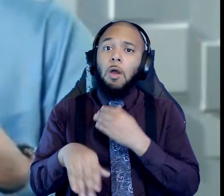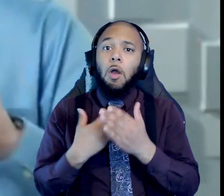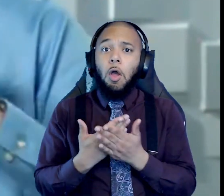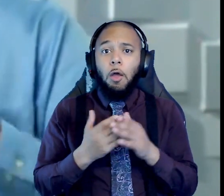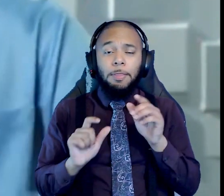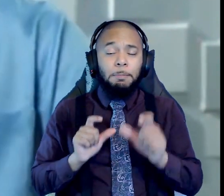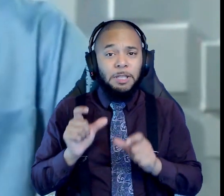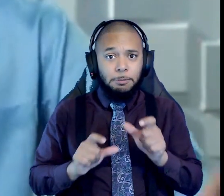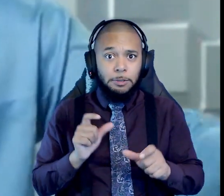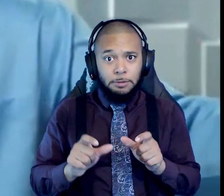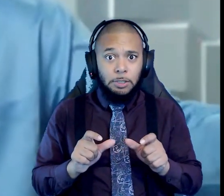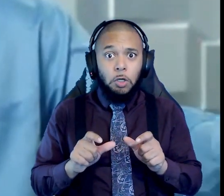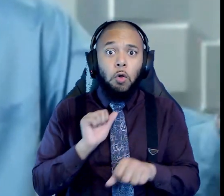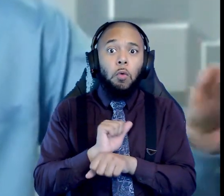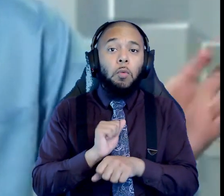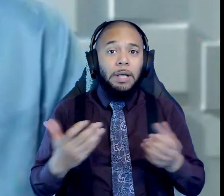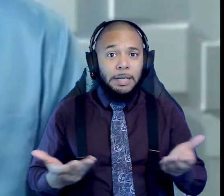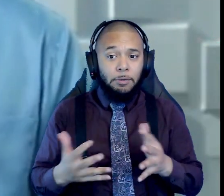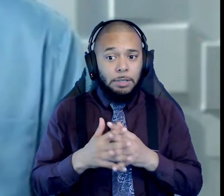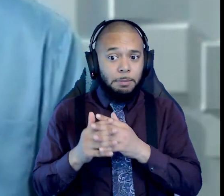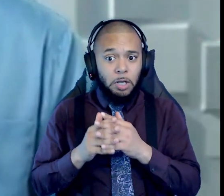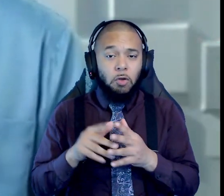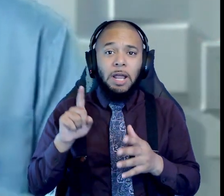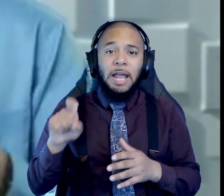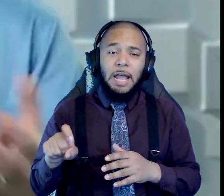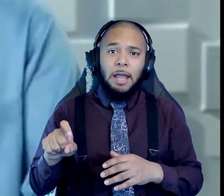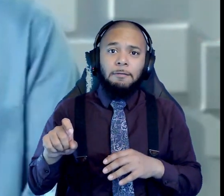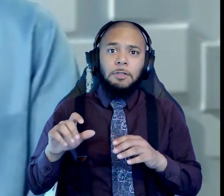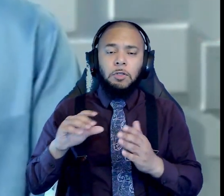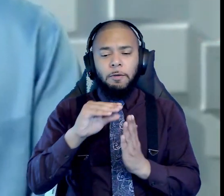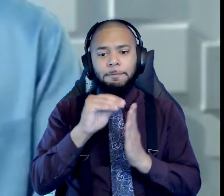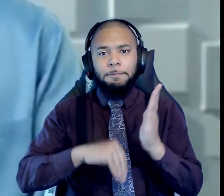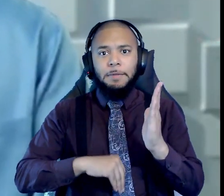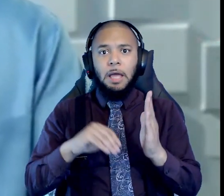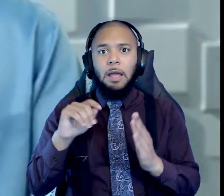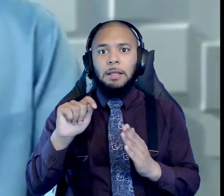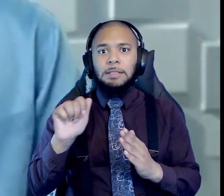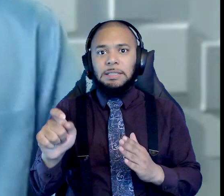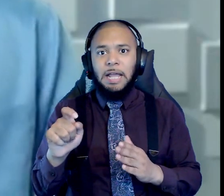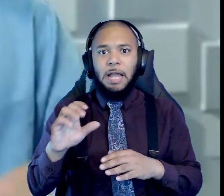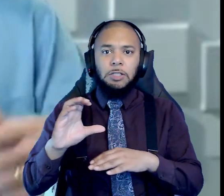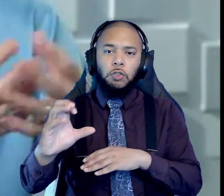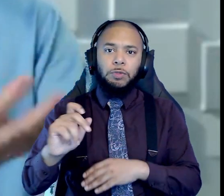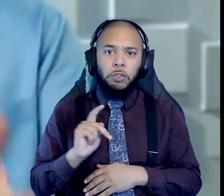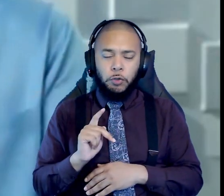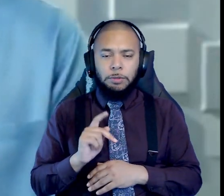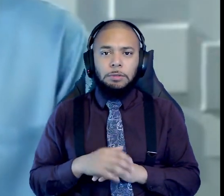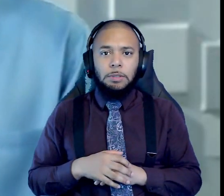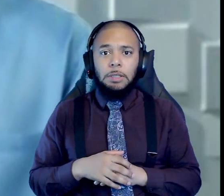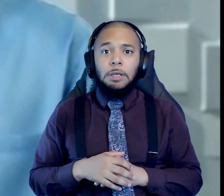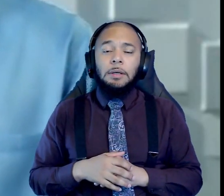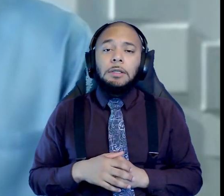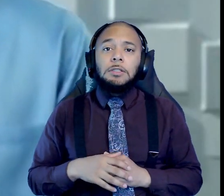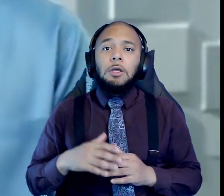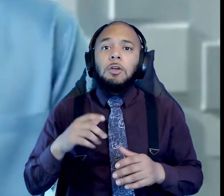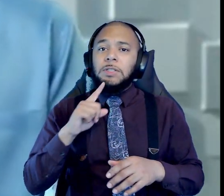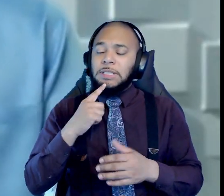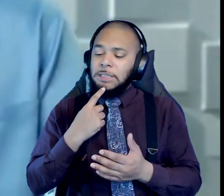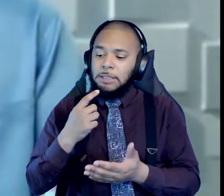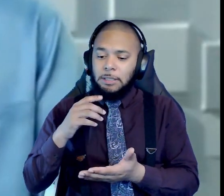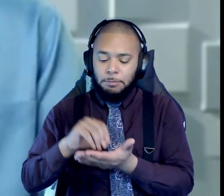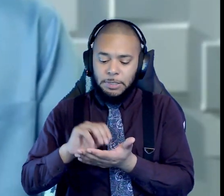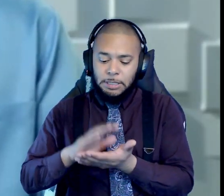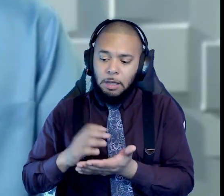you need to file a tax return and what that means is here's much how much money I made here's how much tax was taken out